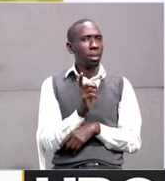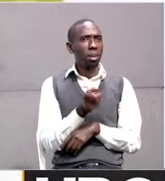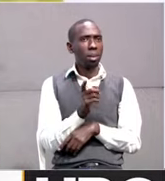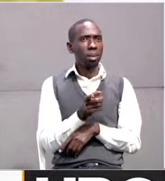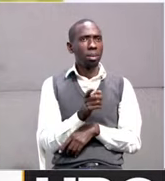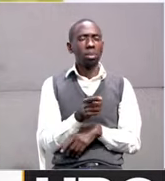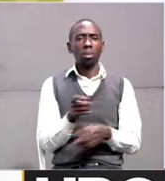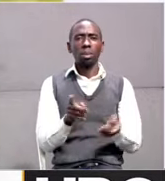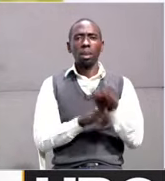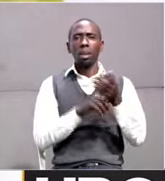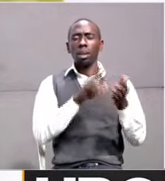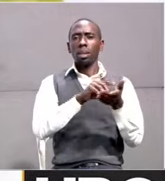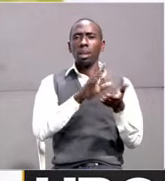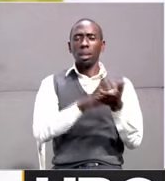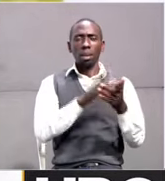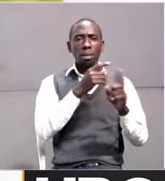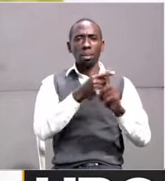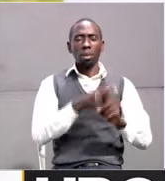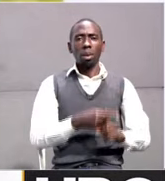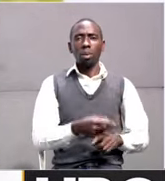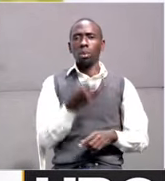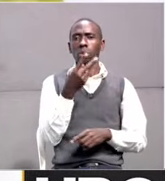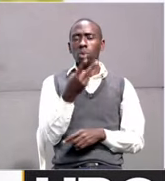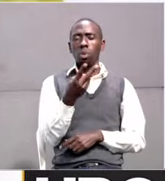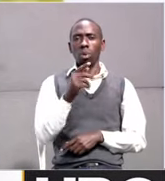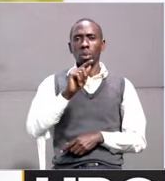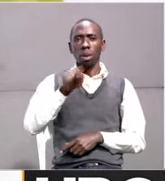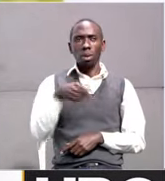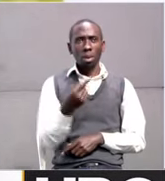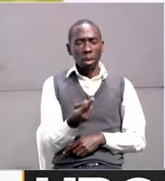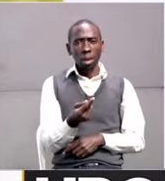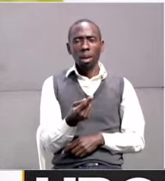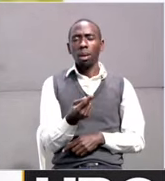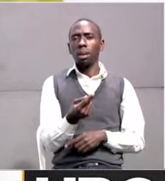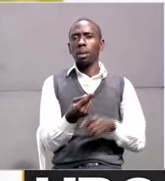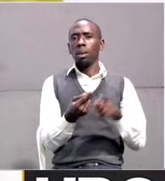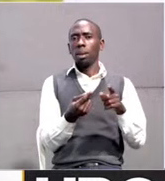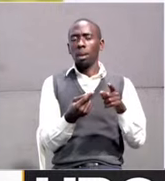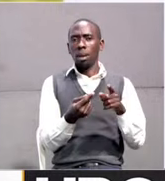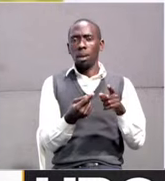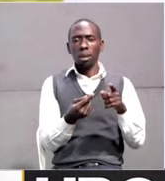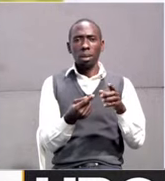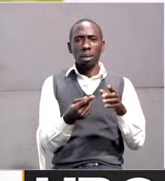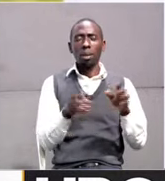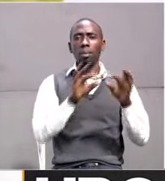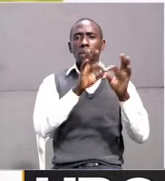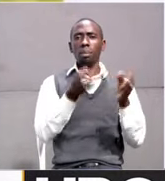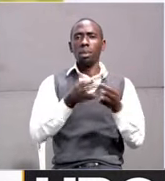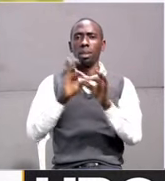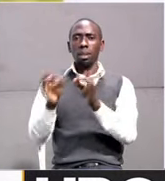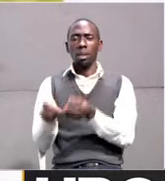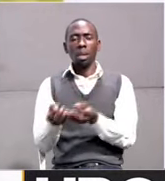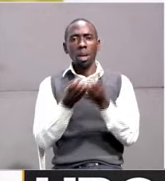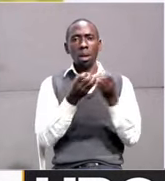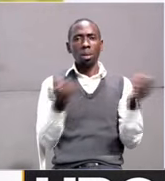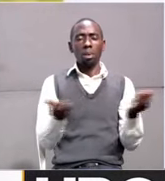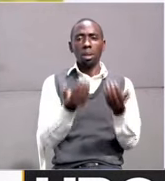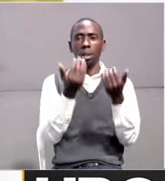the statistics of the 2,300 homesteads, how many now are